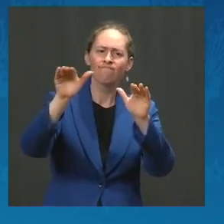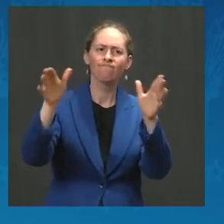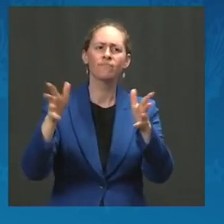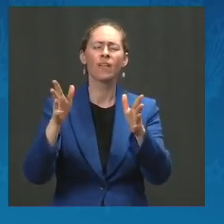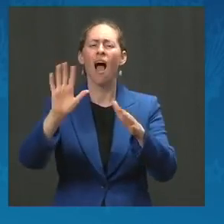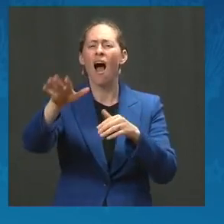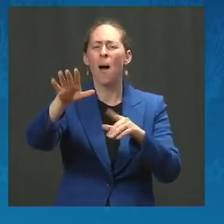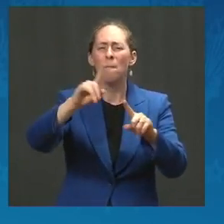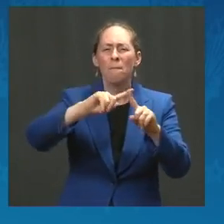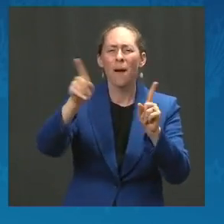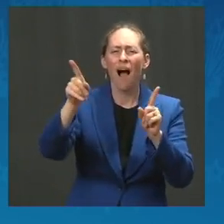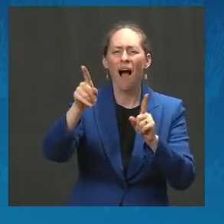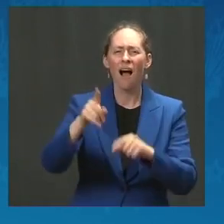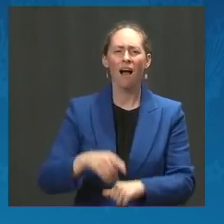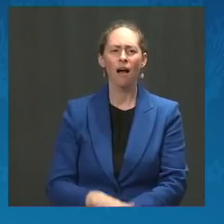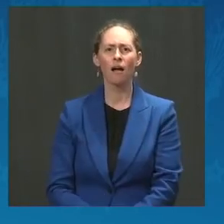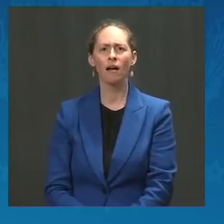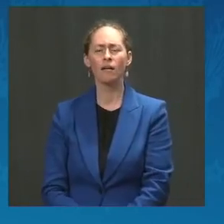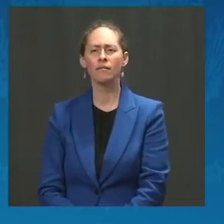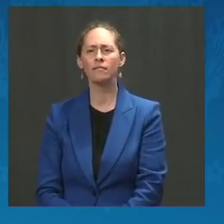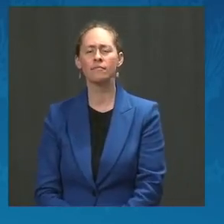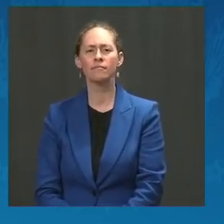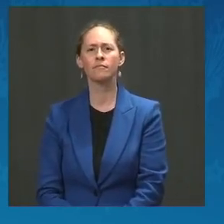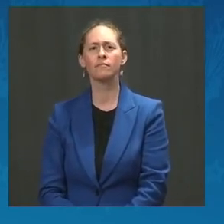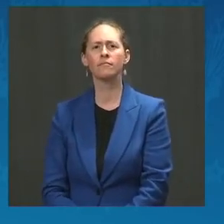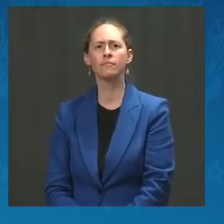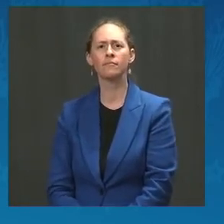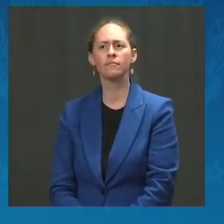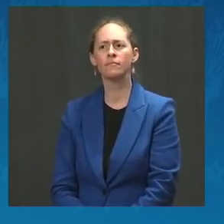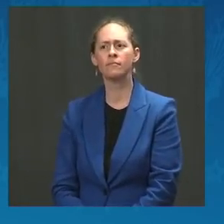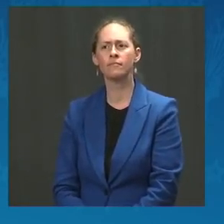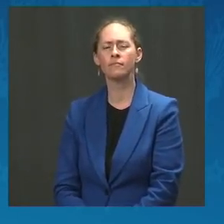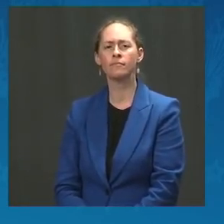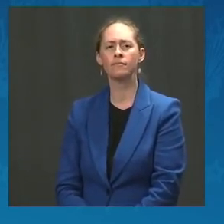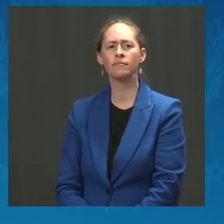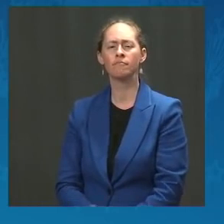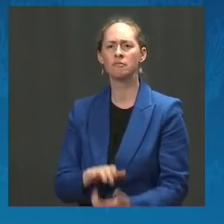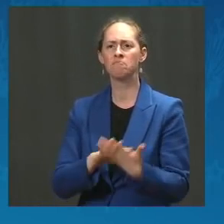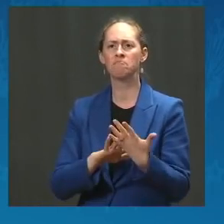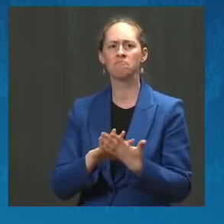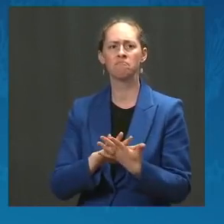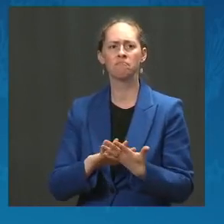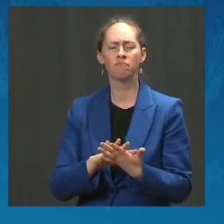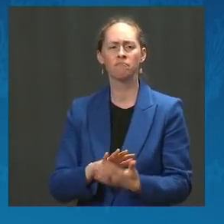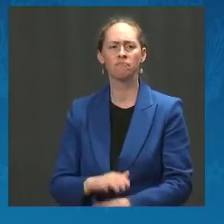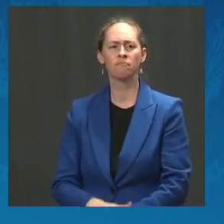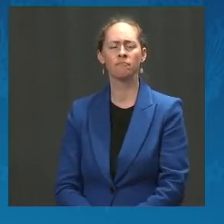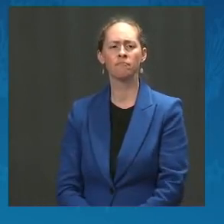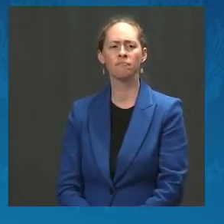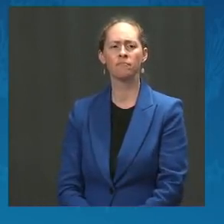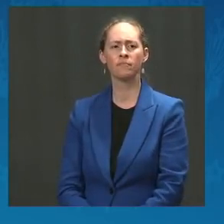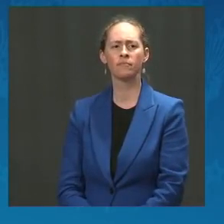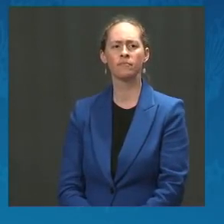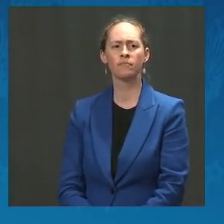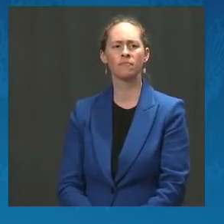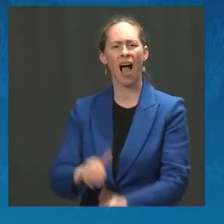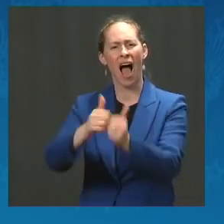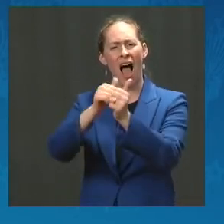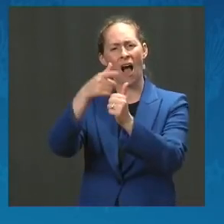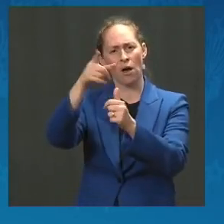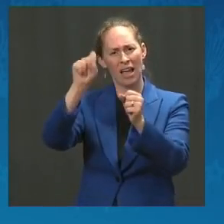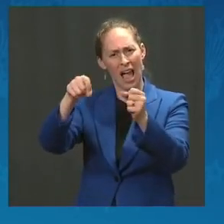private businesses, meet with them, try and actively encourage them to follow this model? Well, I have. That's why we have folks